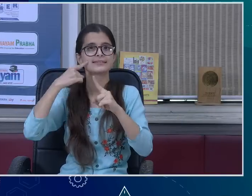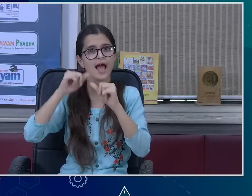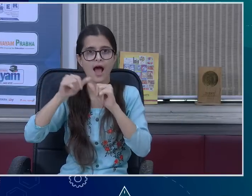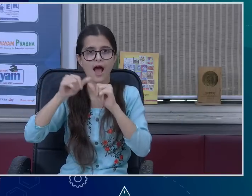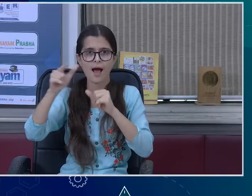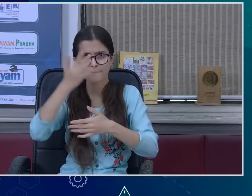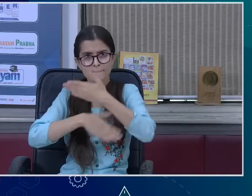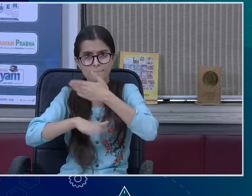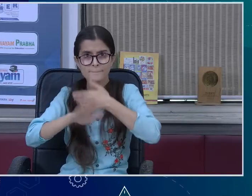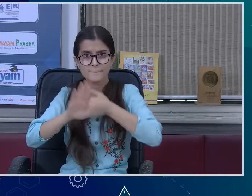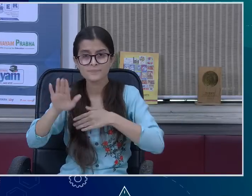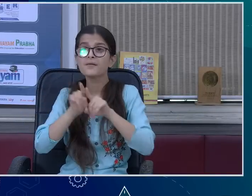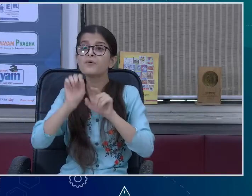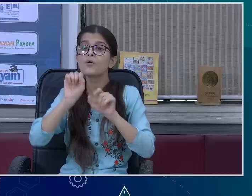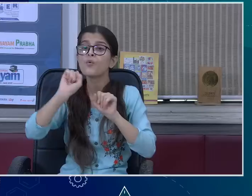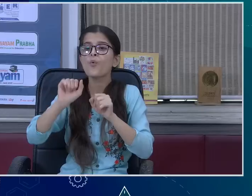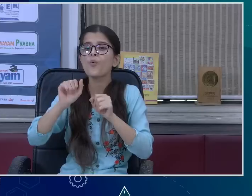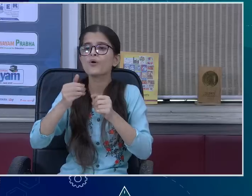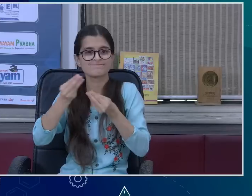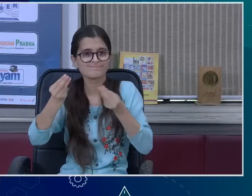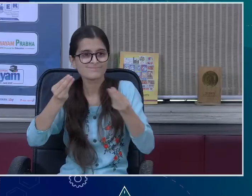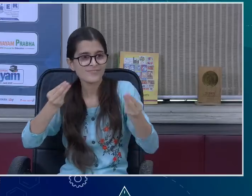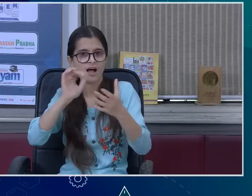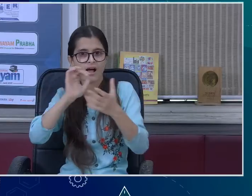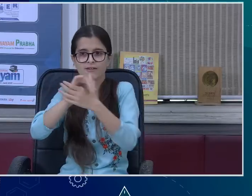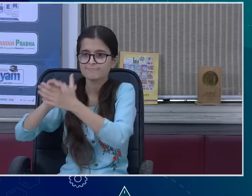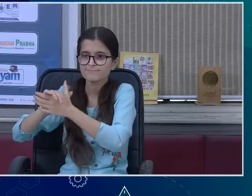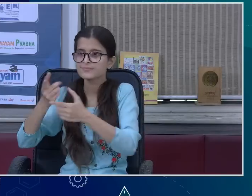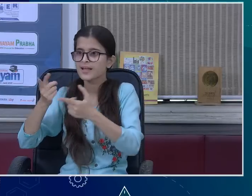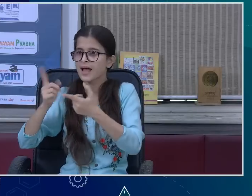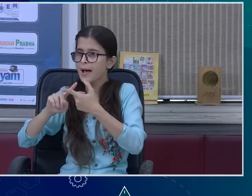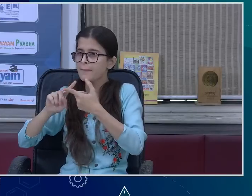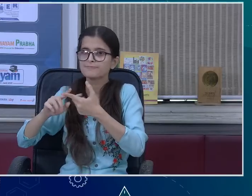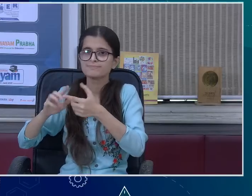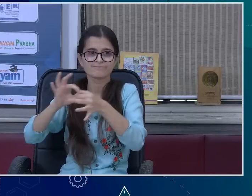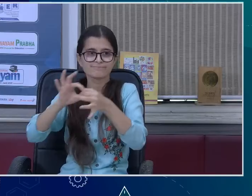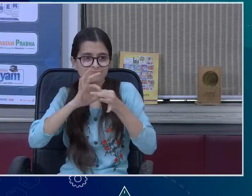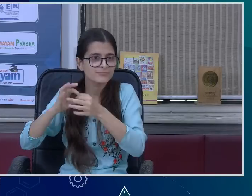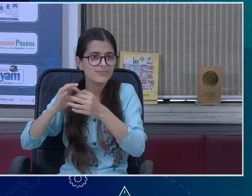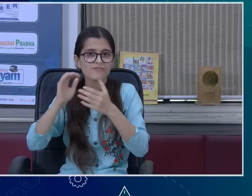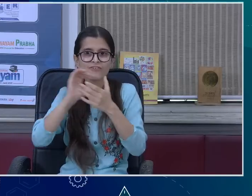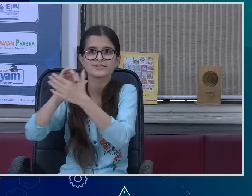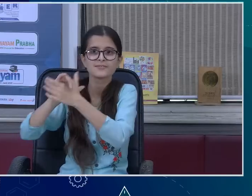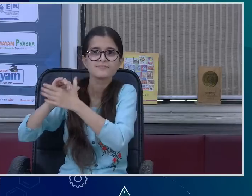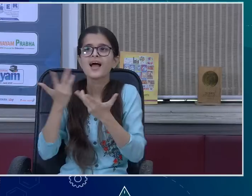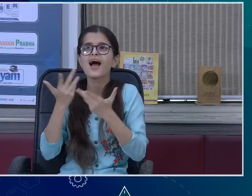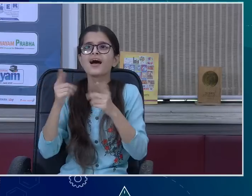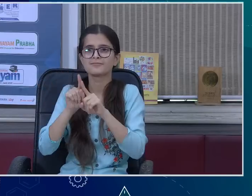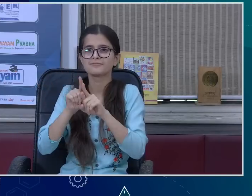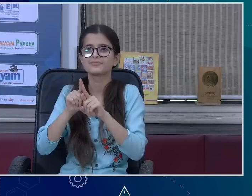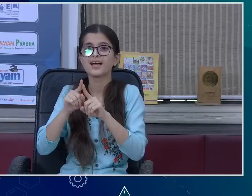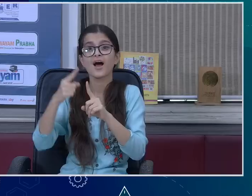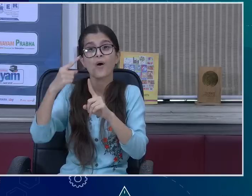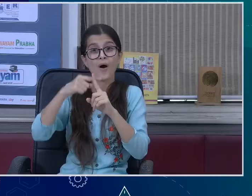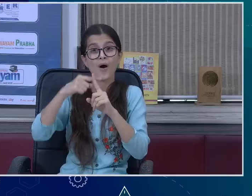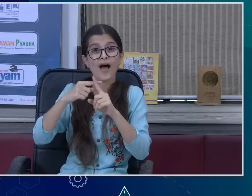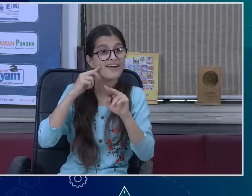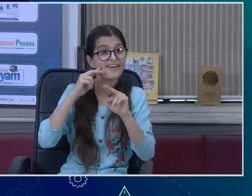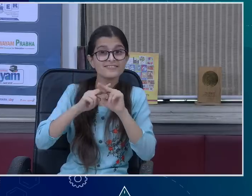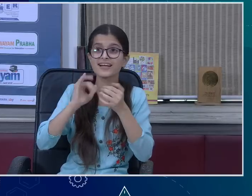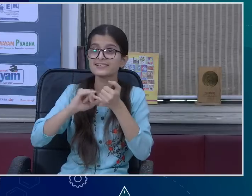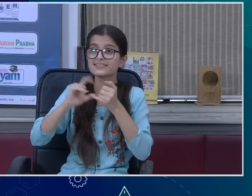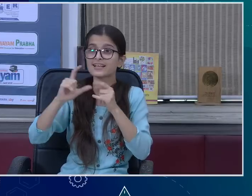the spirit of friendship among students, among children, with or without SLD? Yeah, first thing is there is no